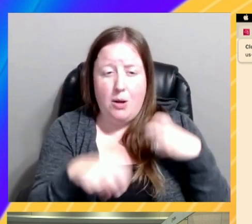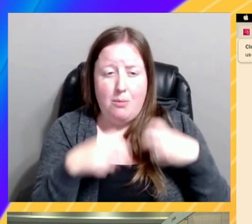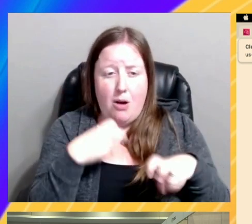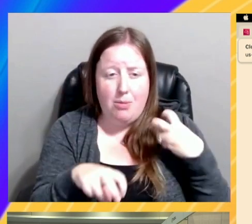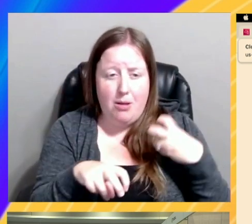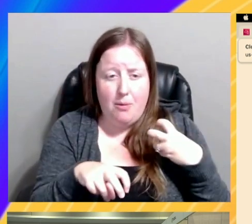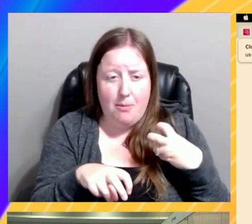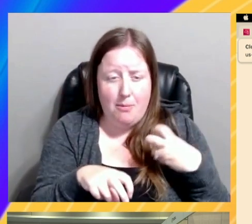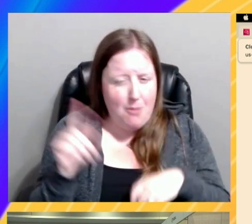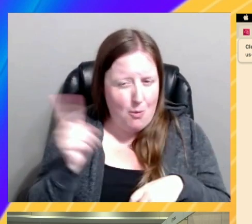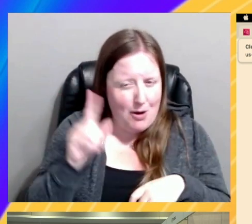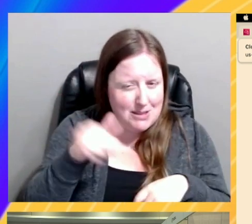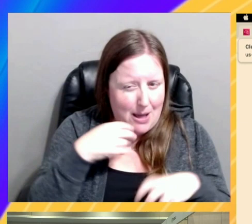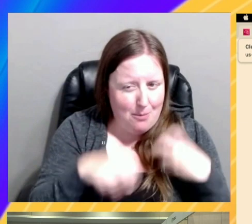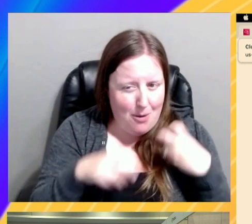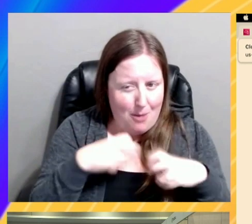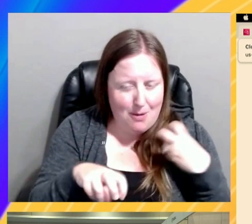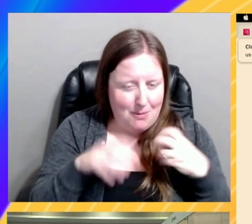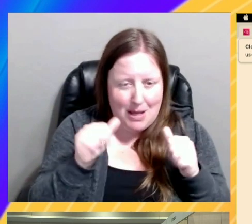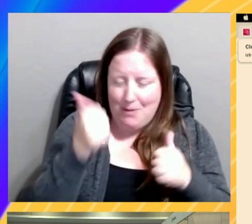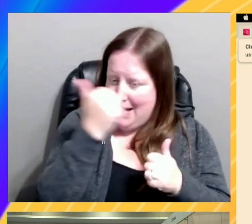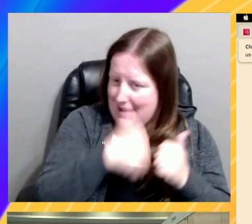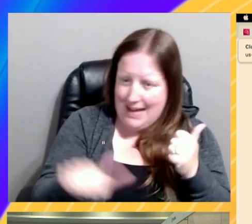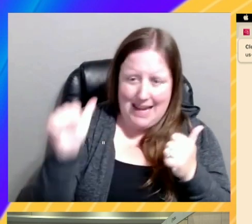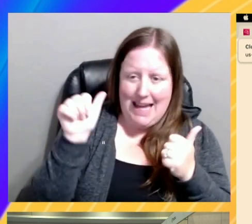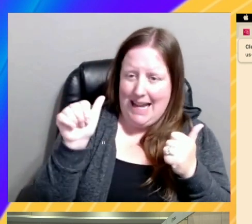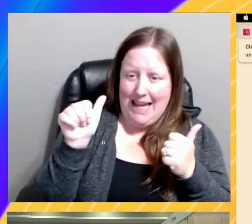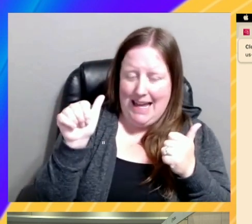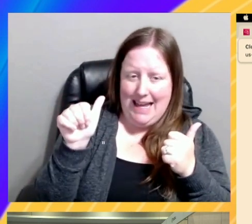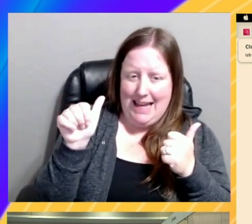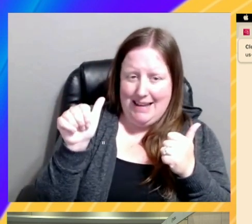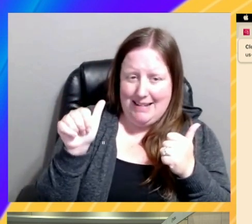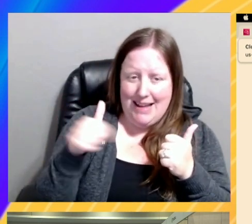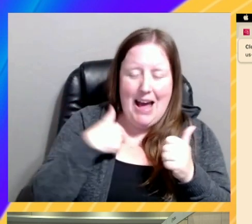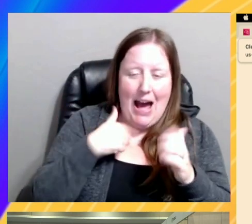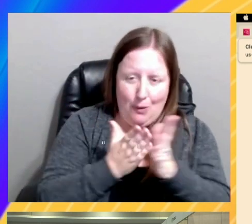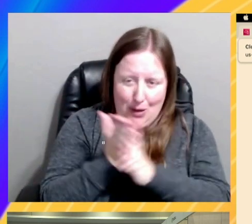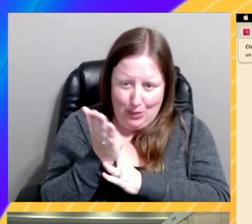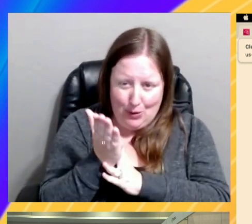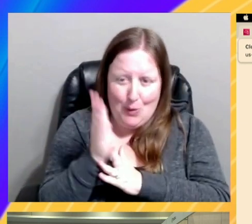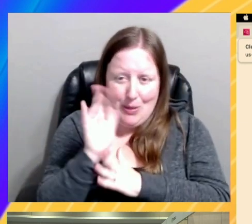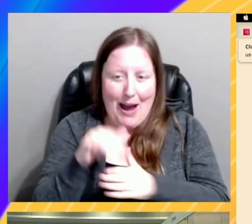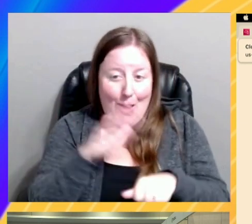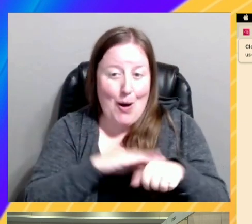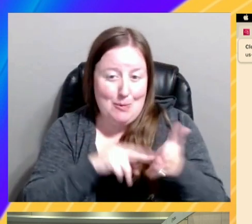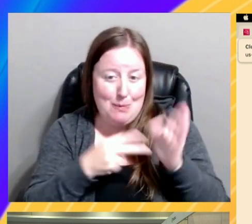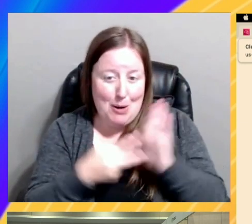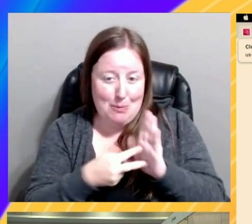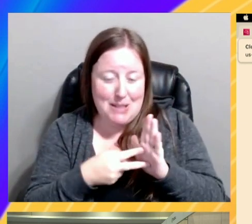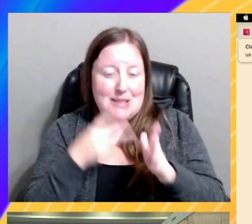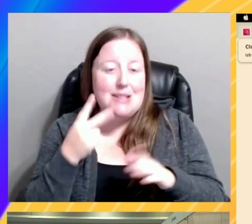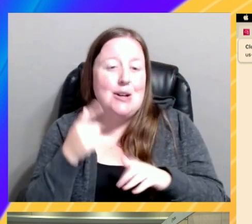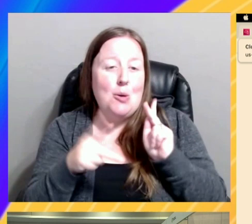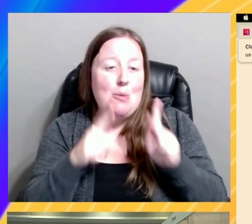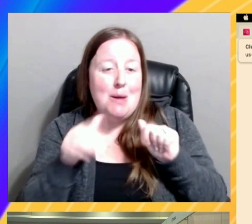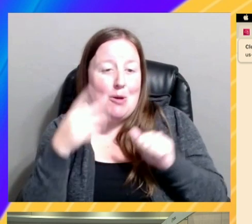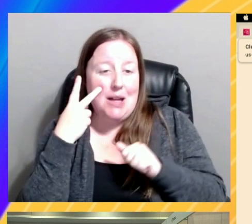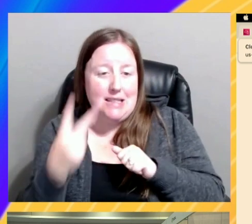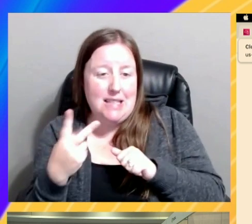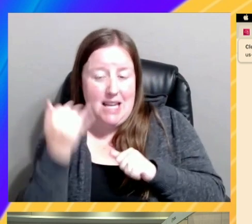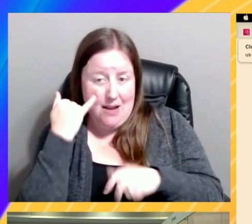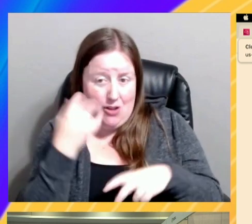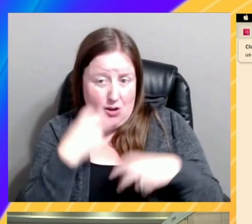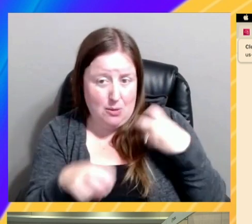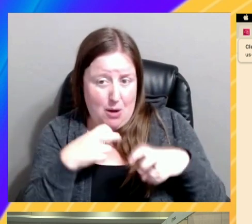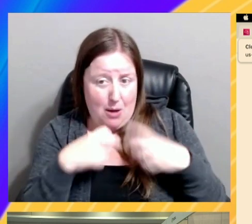that problem? It could be in any one of those. I went through all those services on purpose so our viewers could see if there's a problem, it could happen in